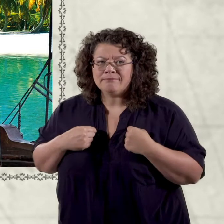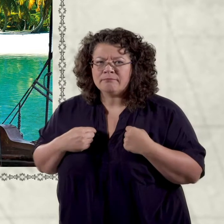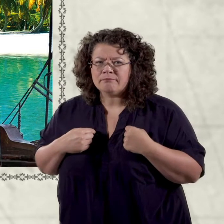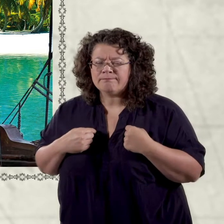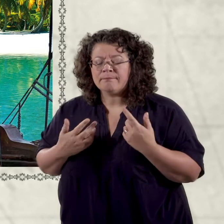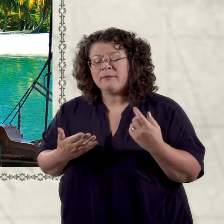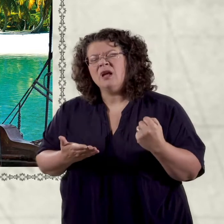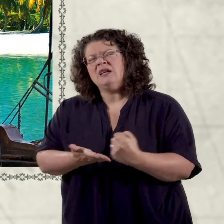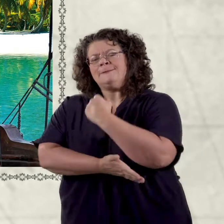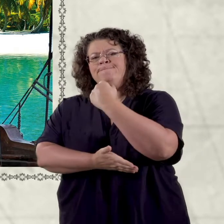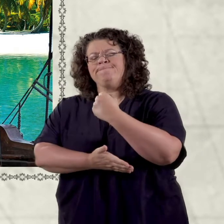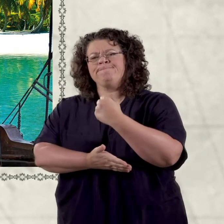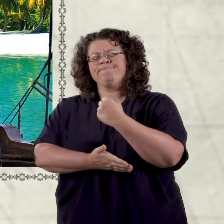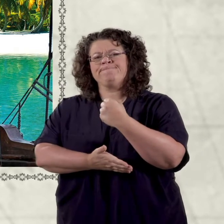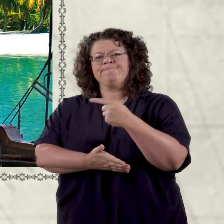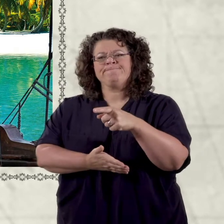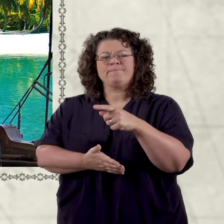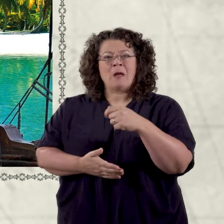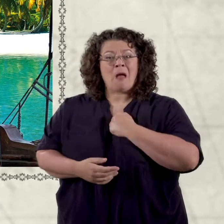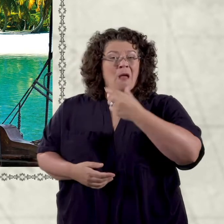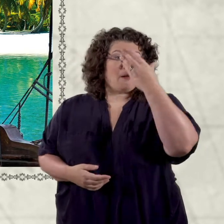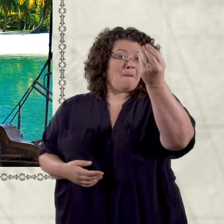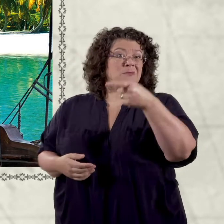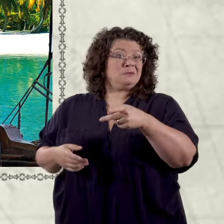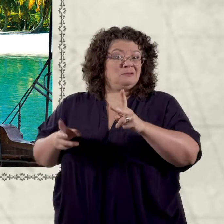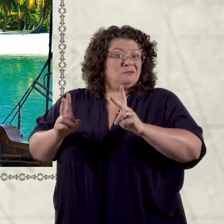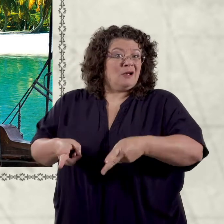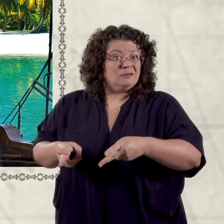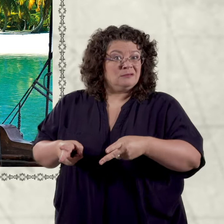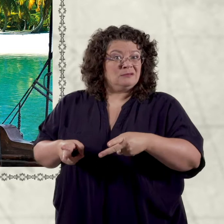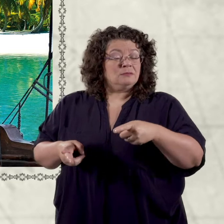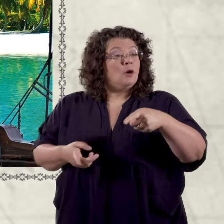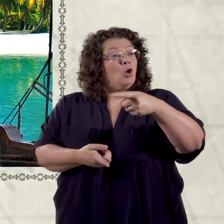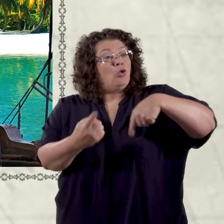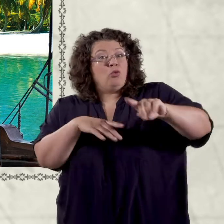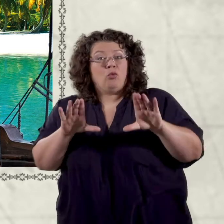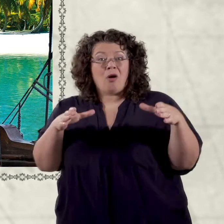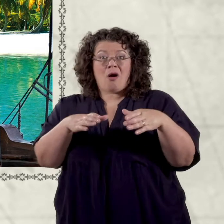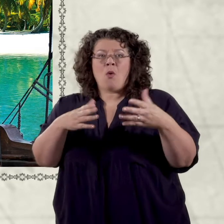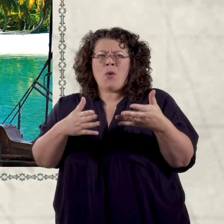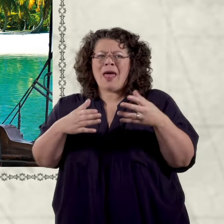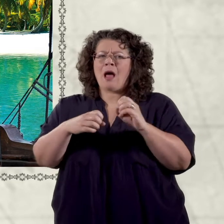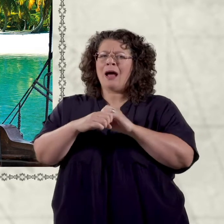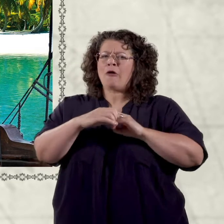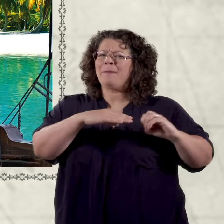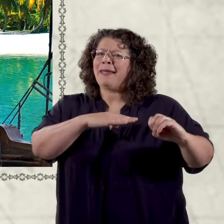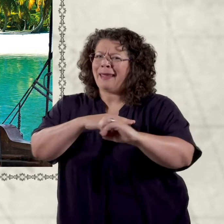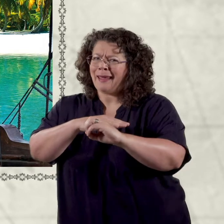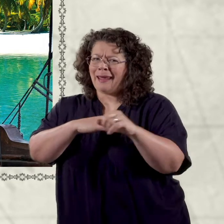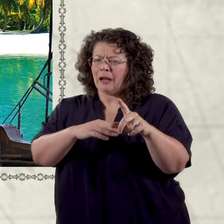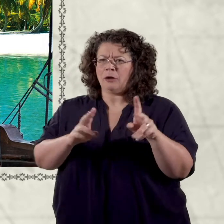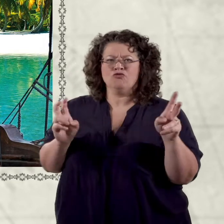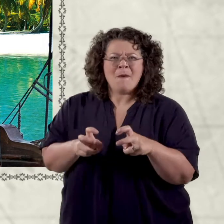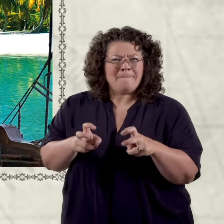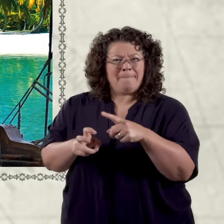captain when a group of people off the island in the Caribbean set a trap for us. Our captain had